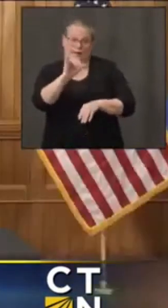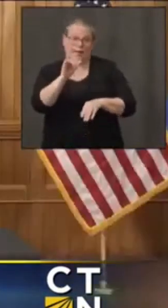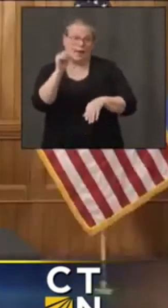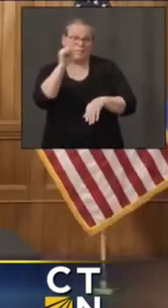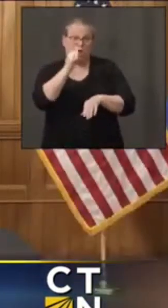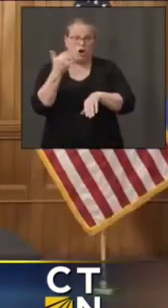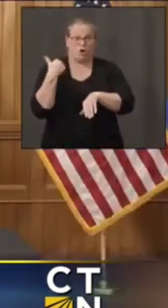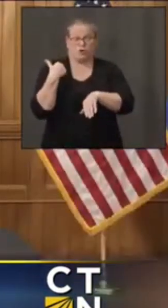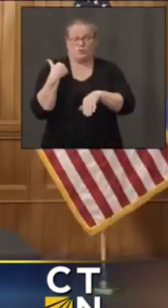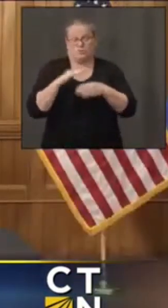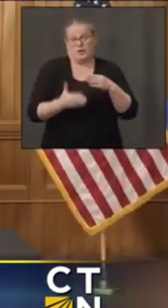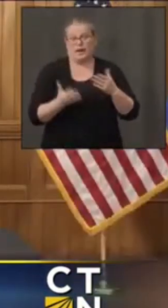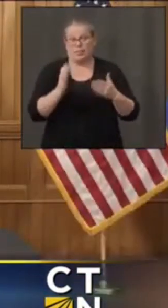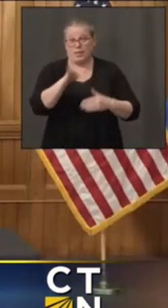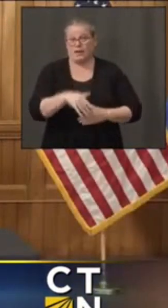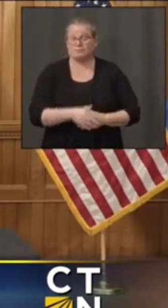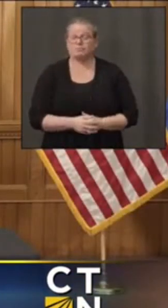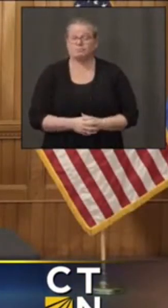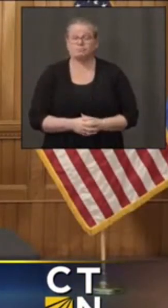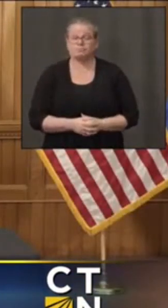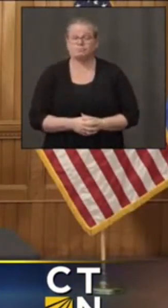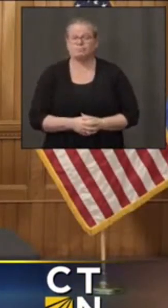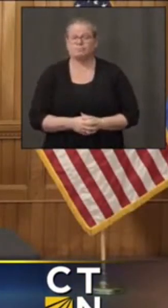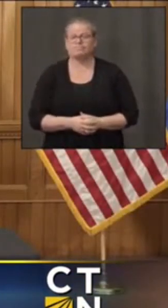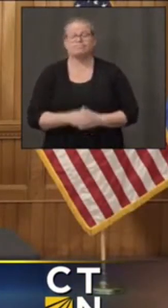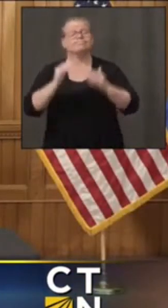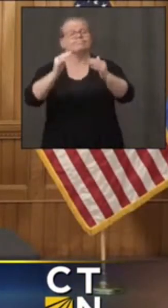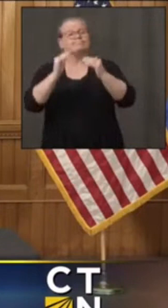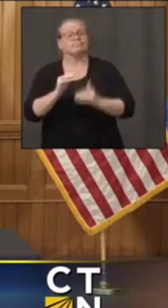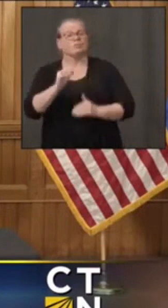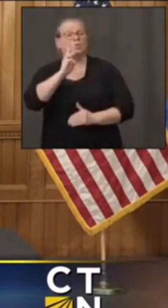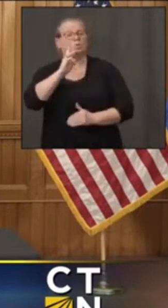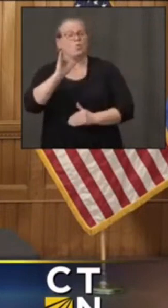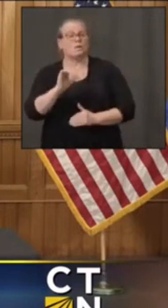The Waterbury Republican American.